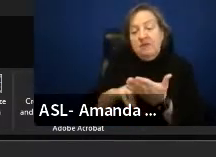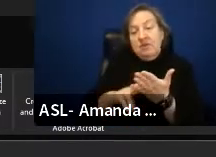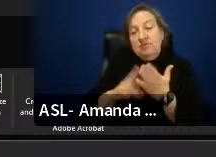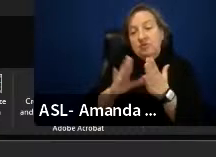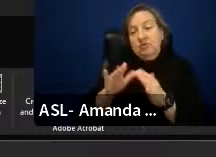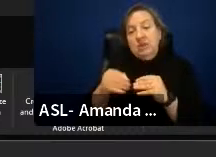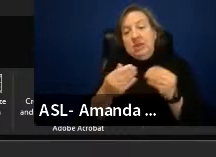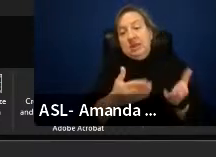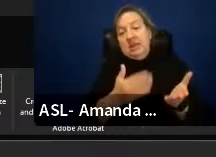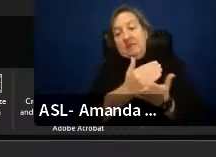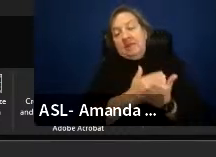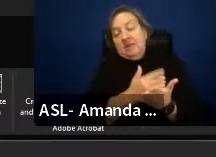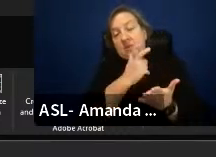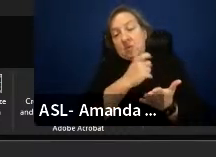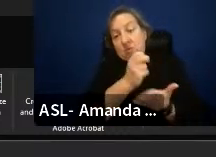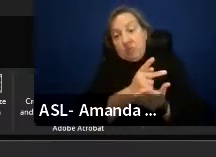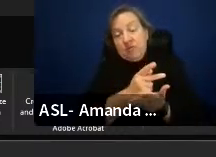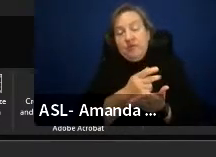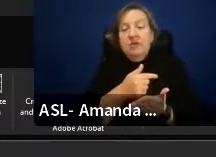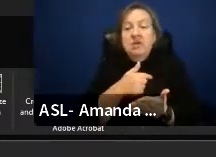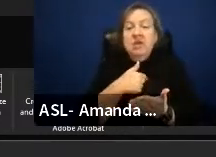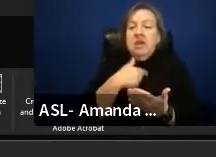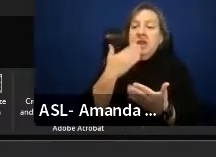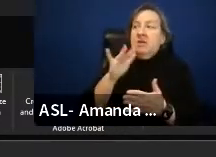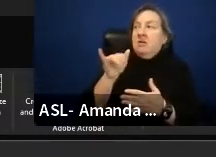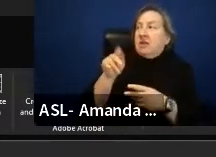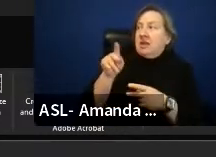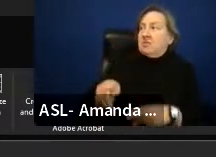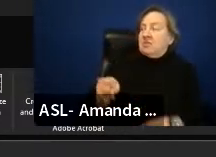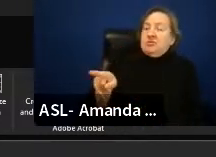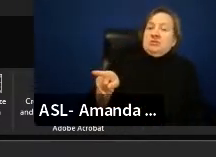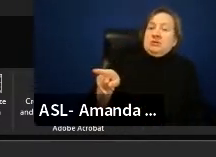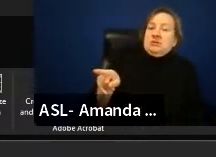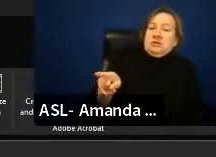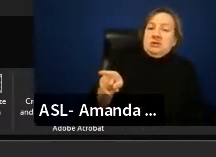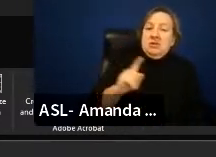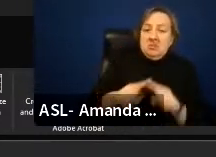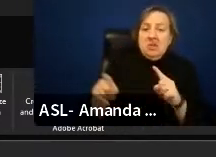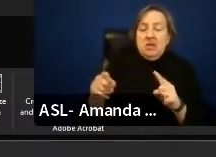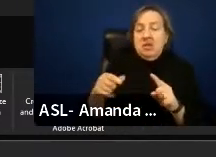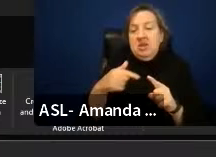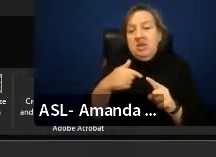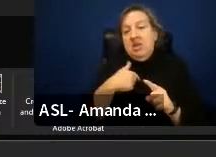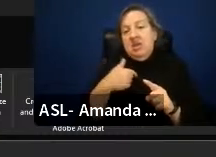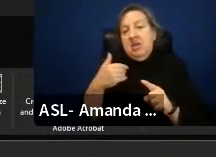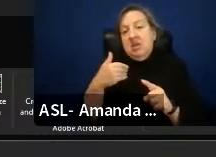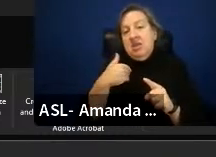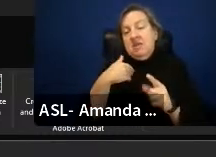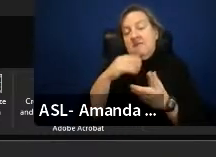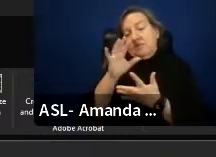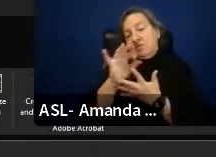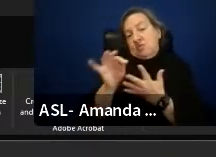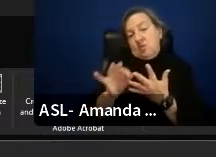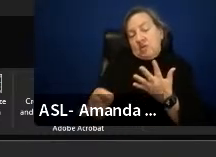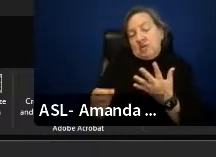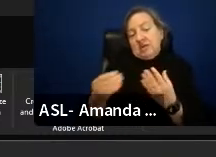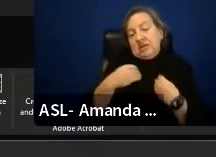a list of the approved, but I don't know that person. But I have a choice. Give